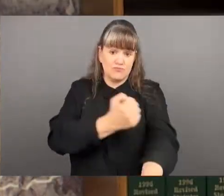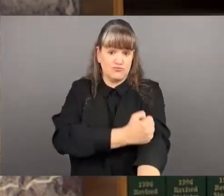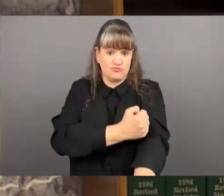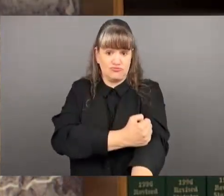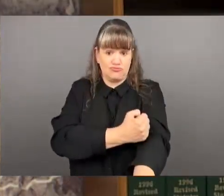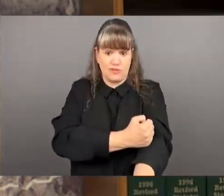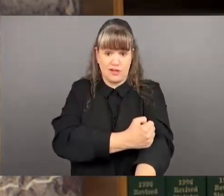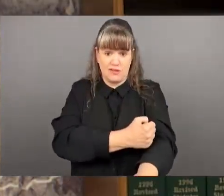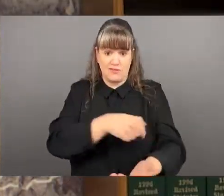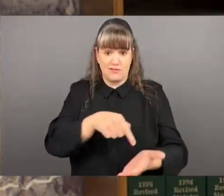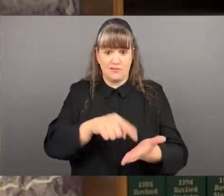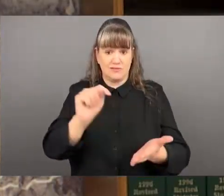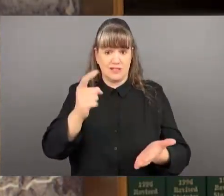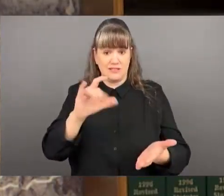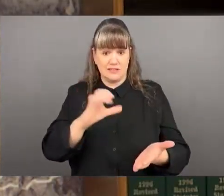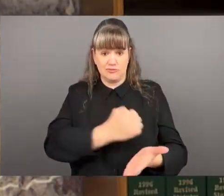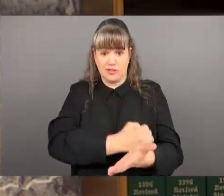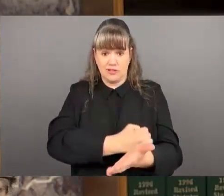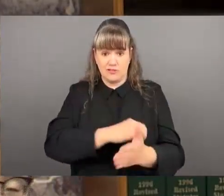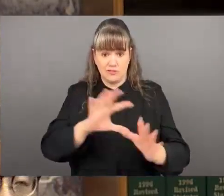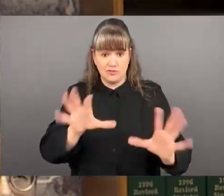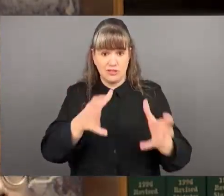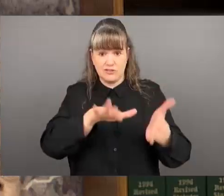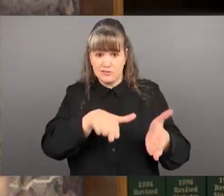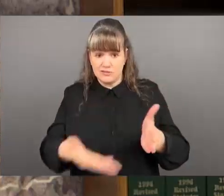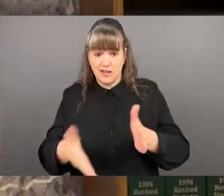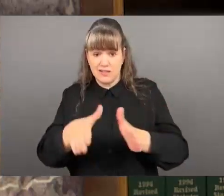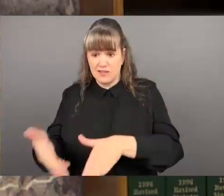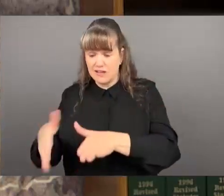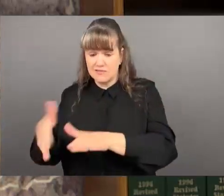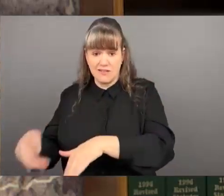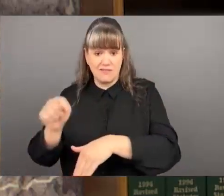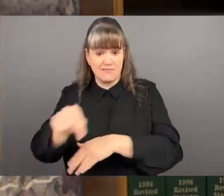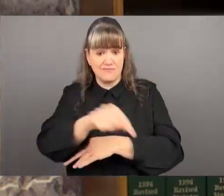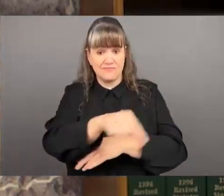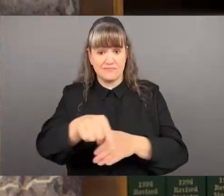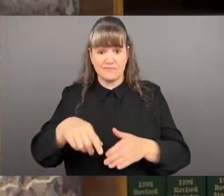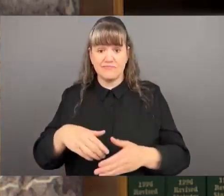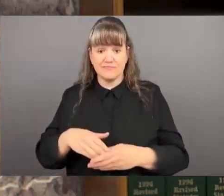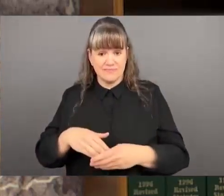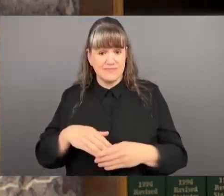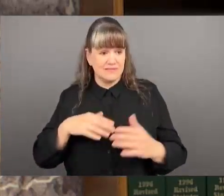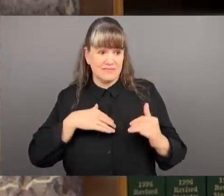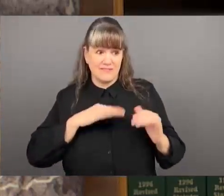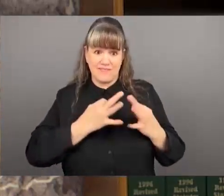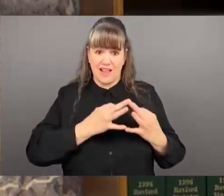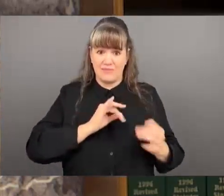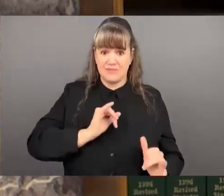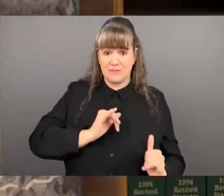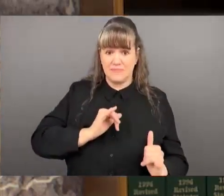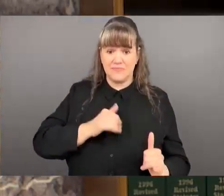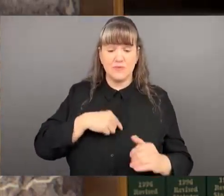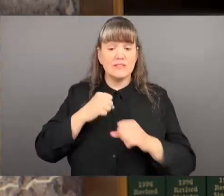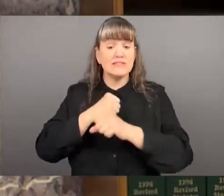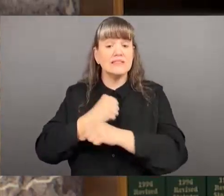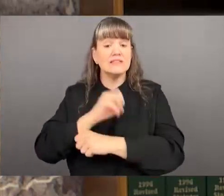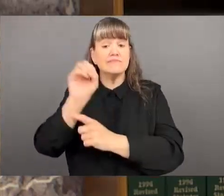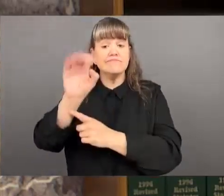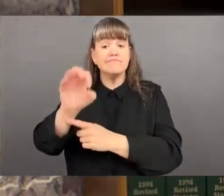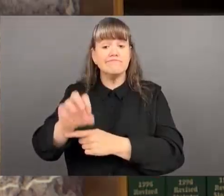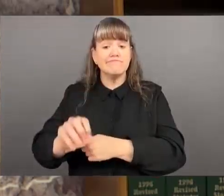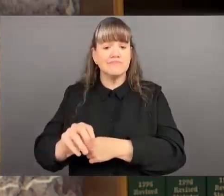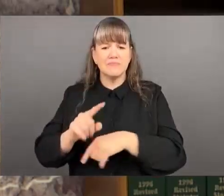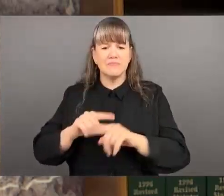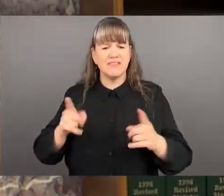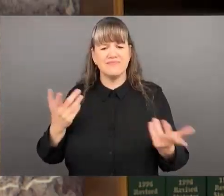Today, I'm going to say their names because I think that too often we repeat numbers and we play politics with